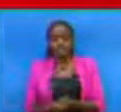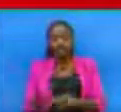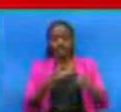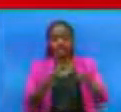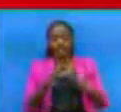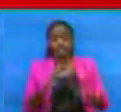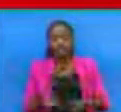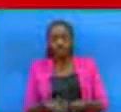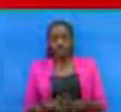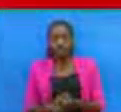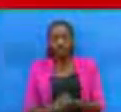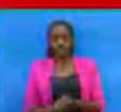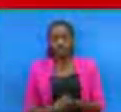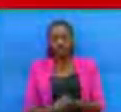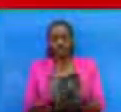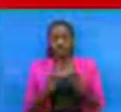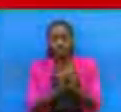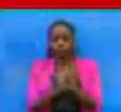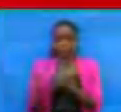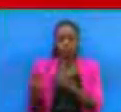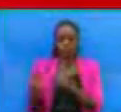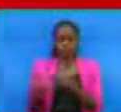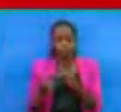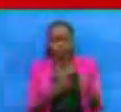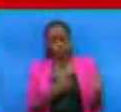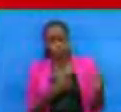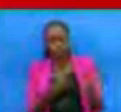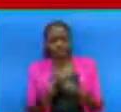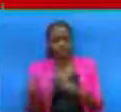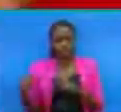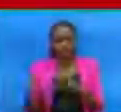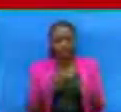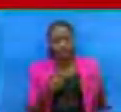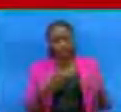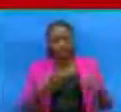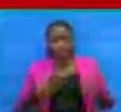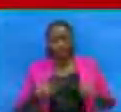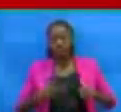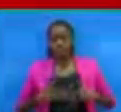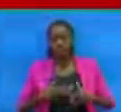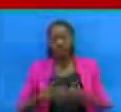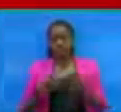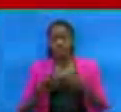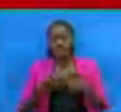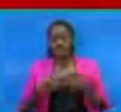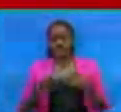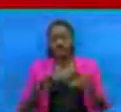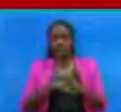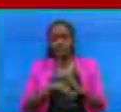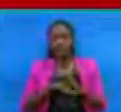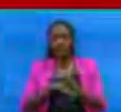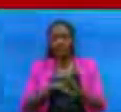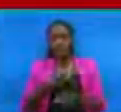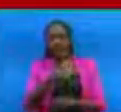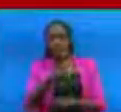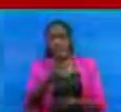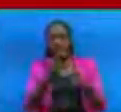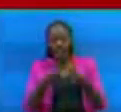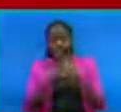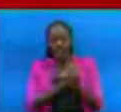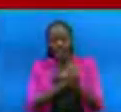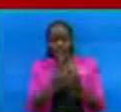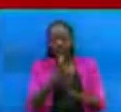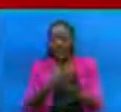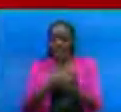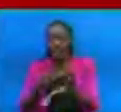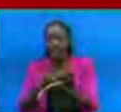However, even with the argument that we need people in the field, not in the library, was not helping,